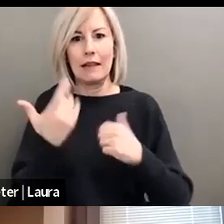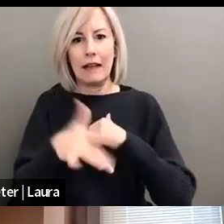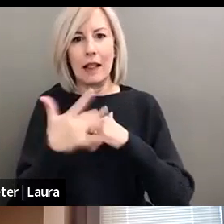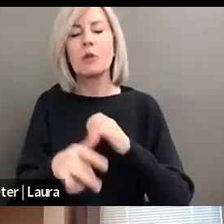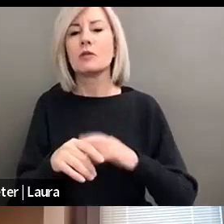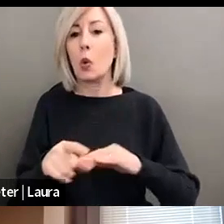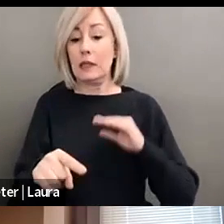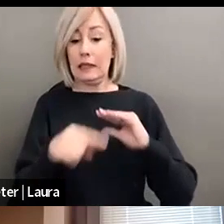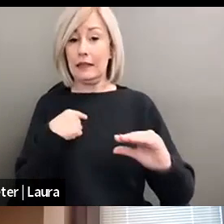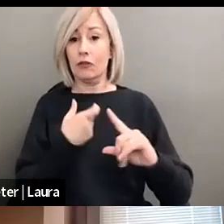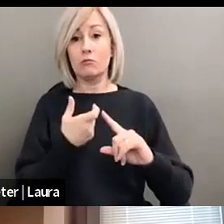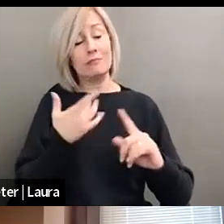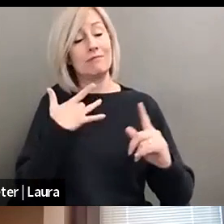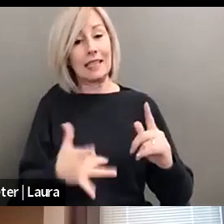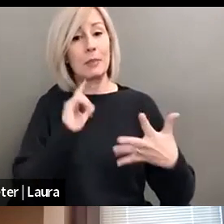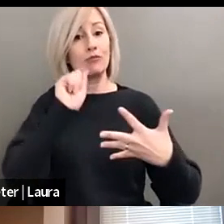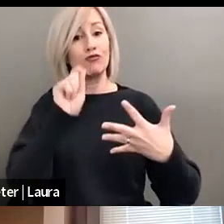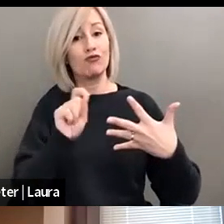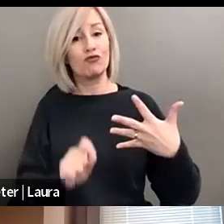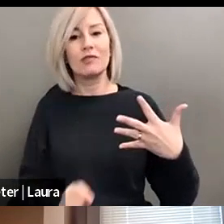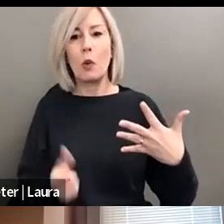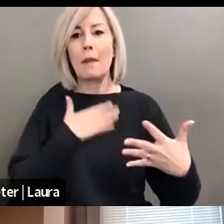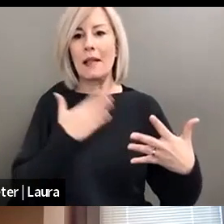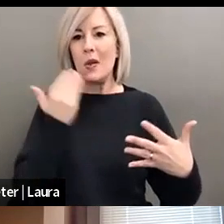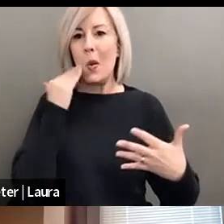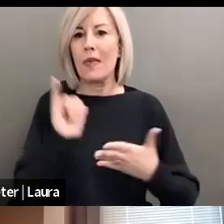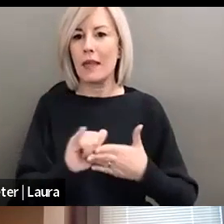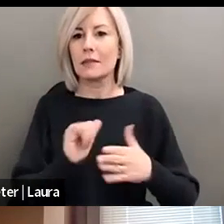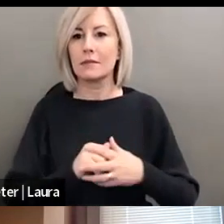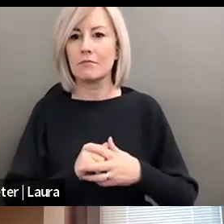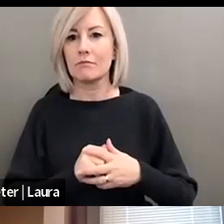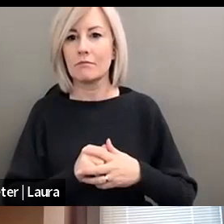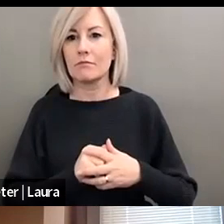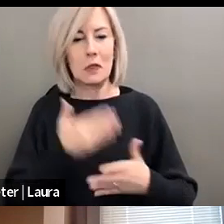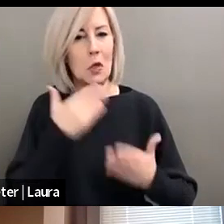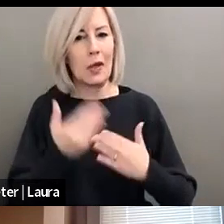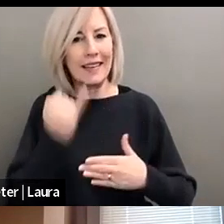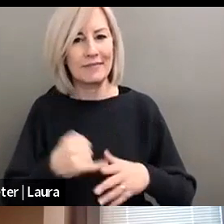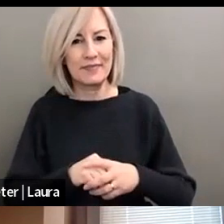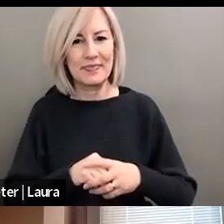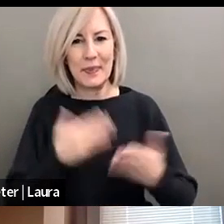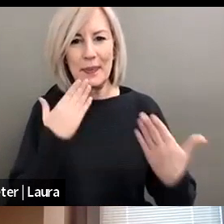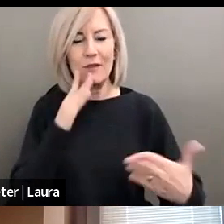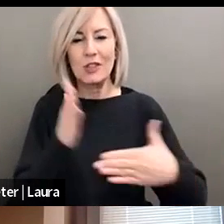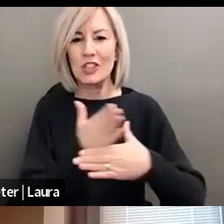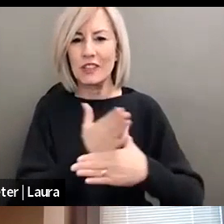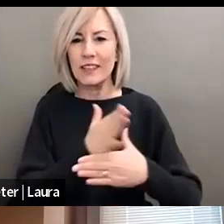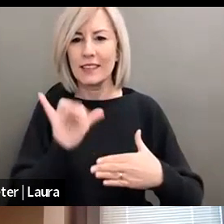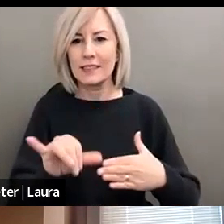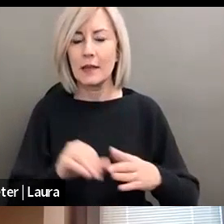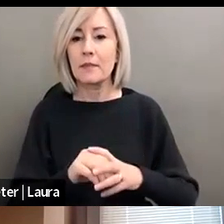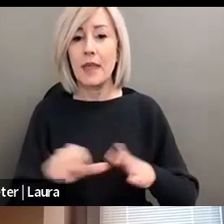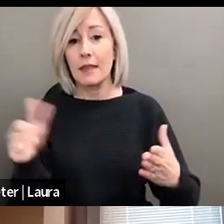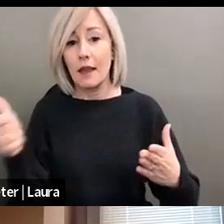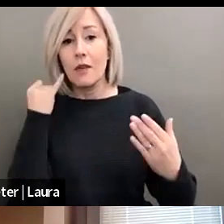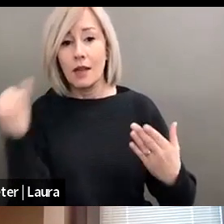from me, it's usually in bullet point form. So I'm glad to know that is, it's a good idea. So thank you for sharing that, and for the other ideas of